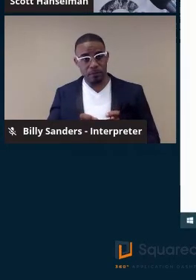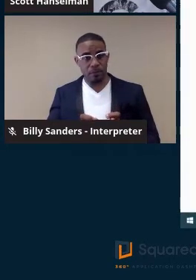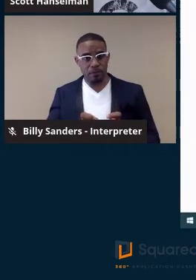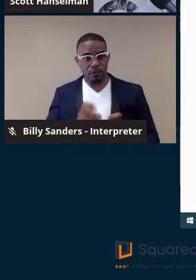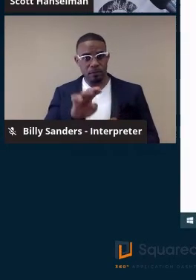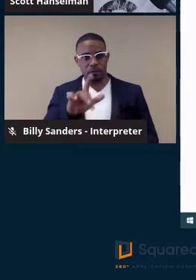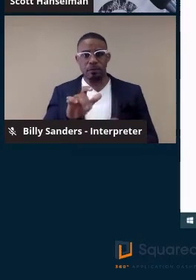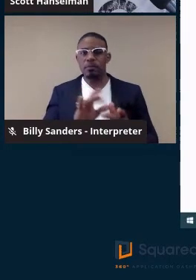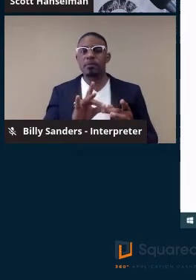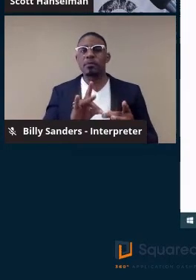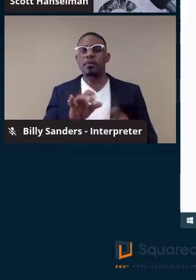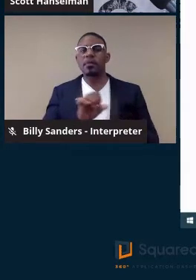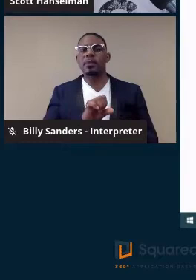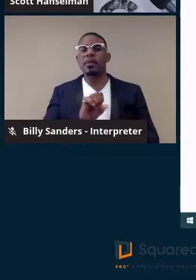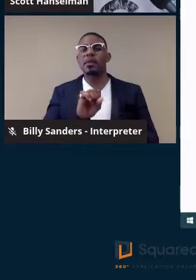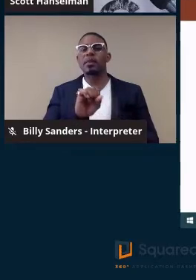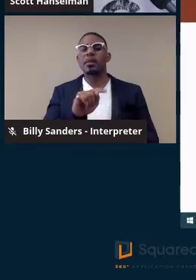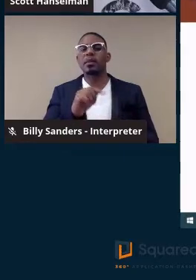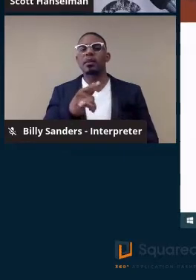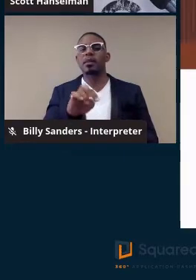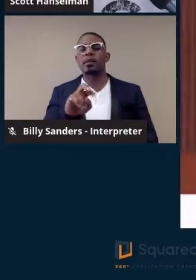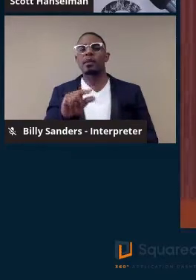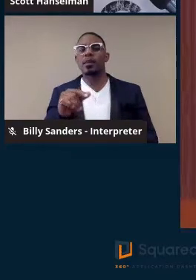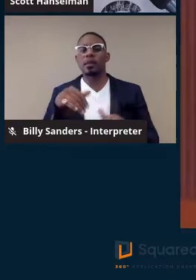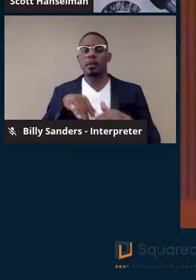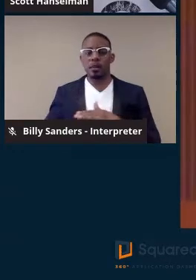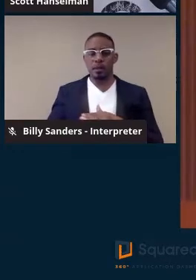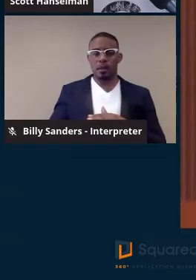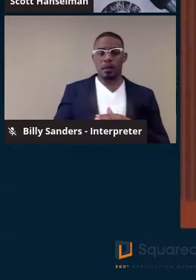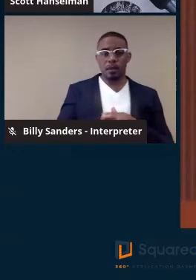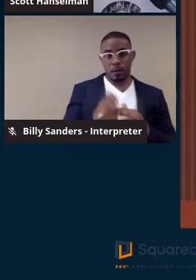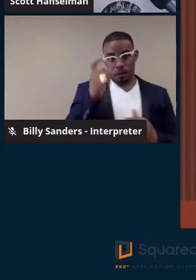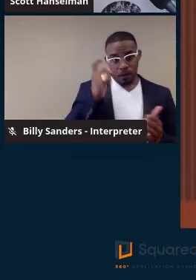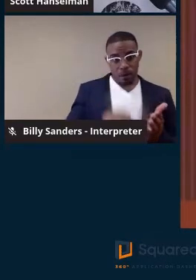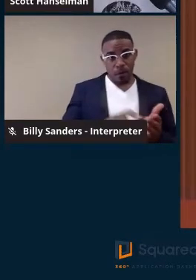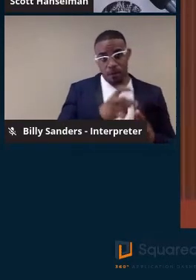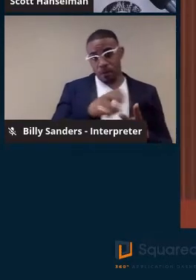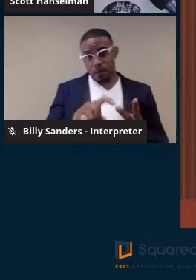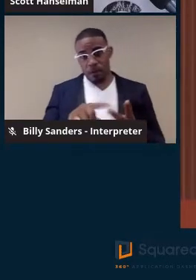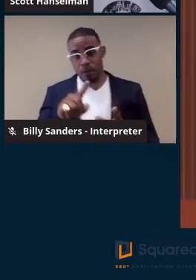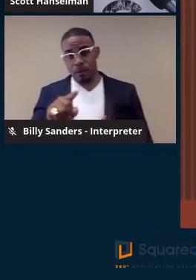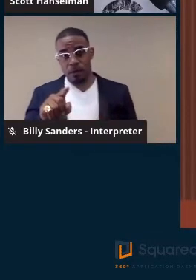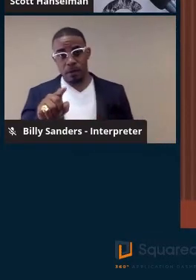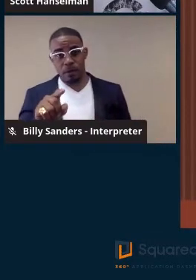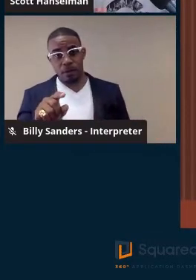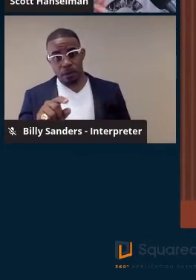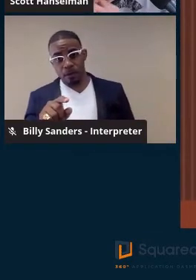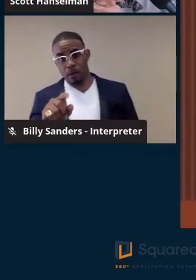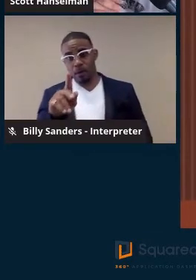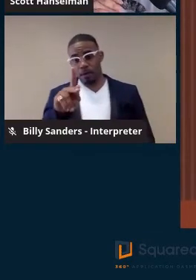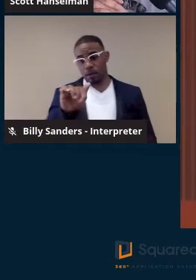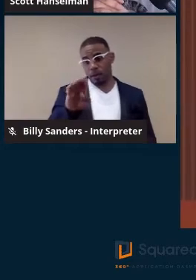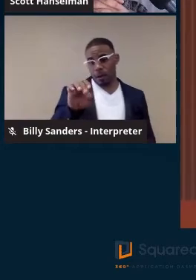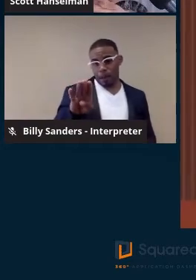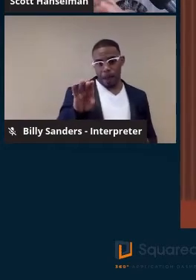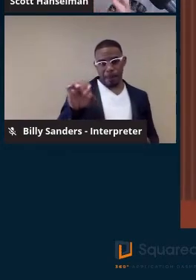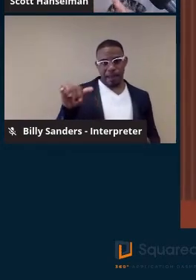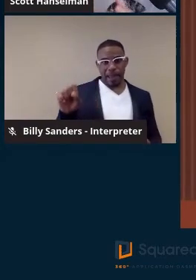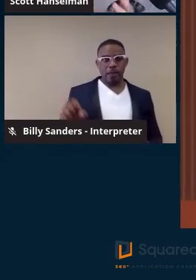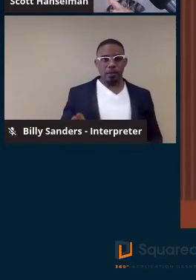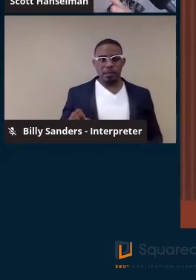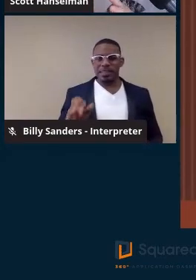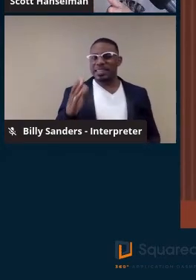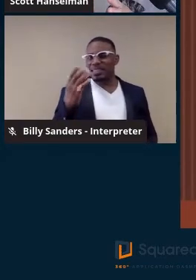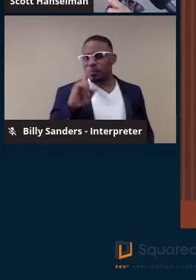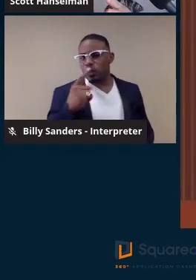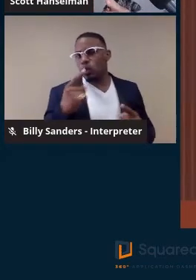say staging, hit enter. And you notice we switched to kebab case. It seems